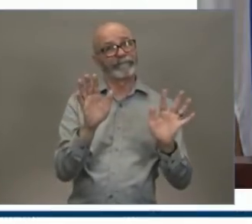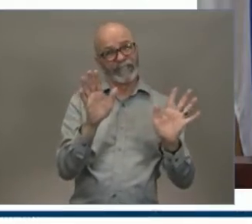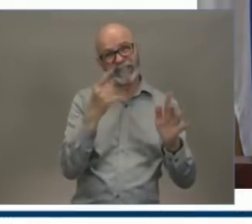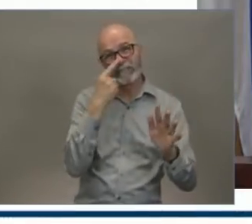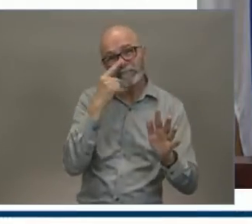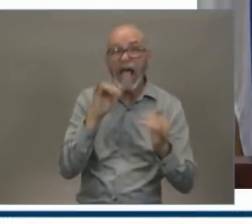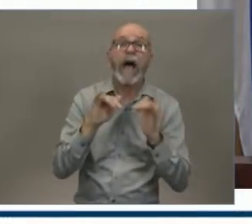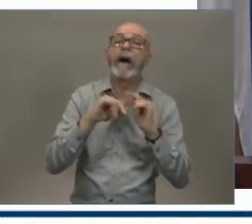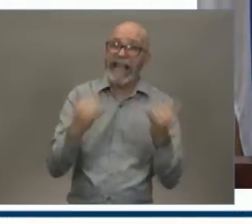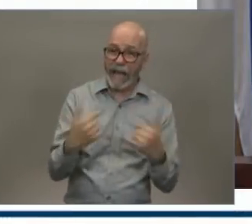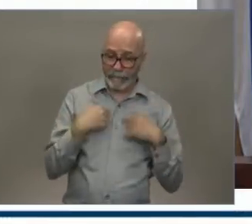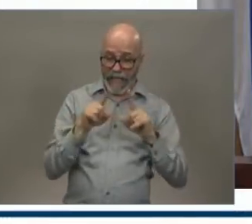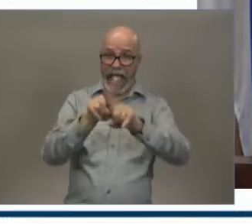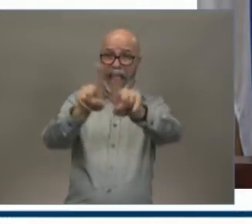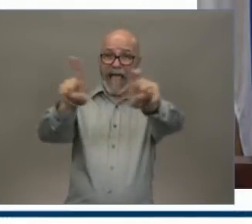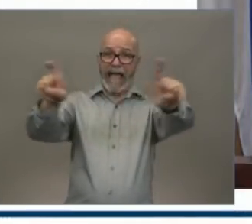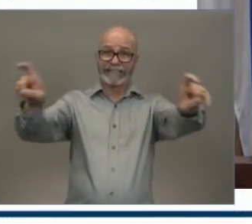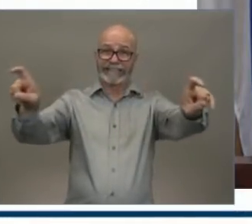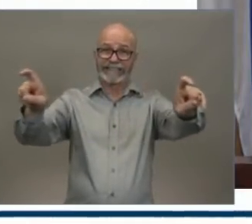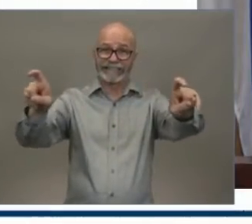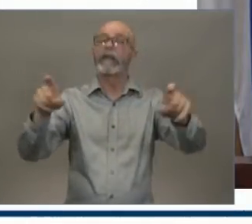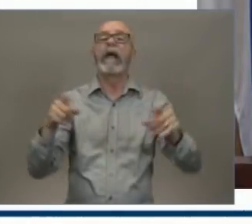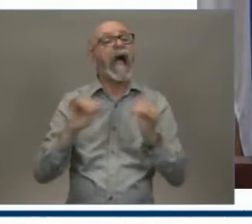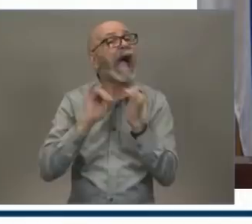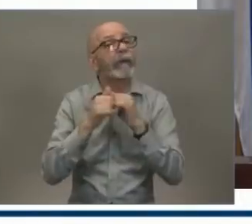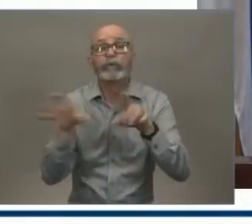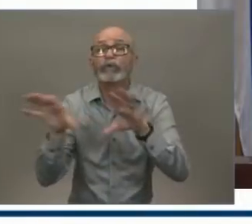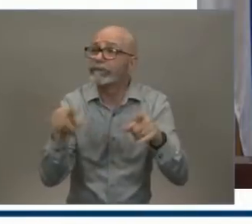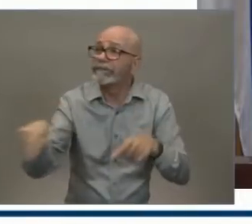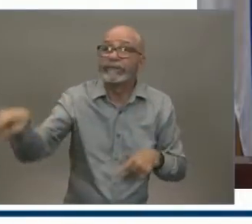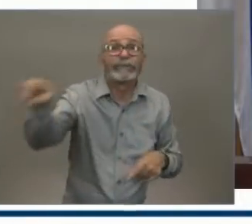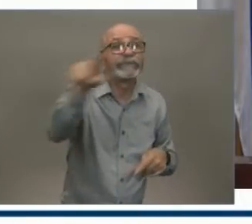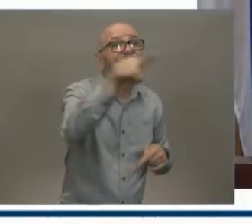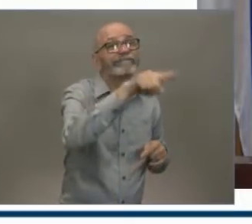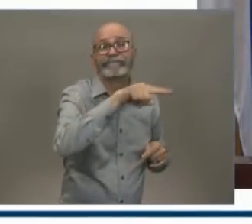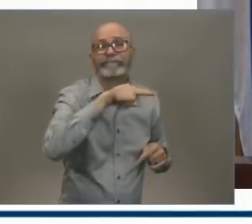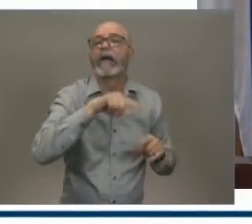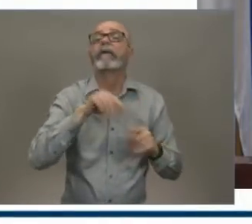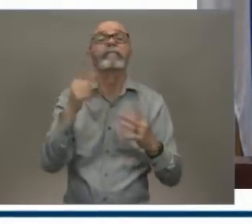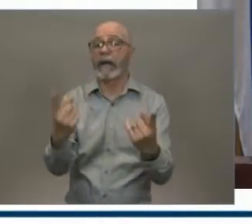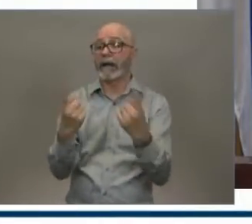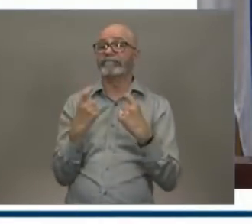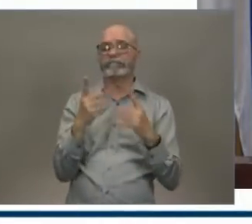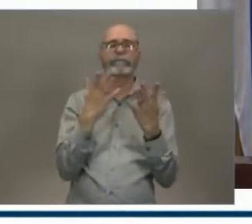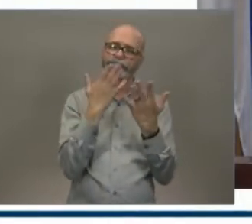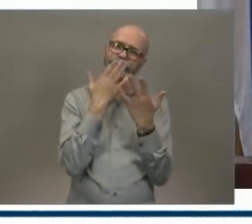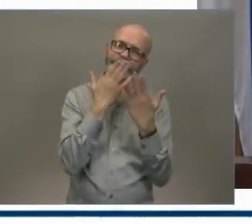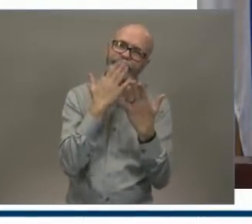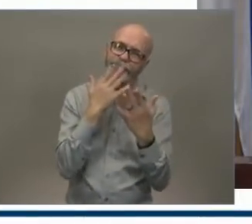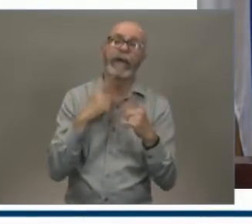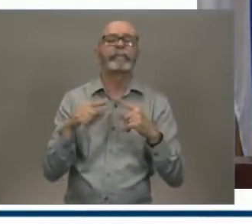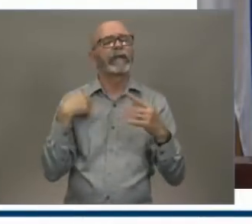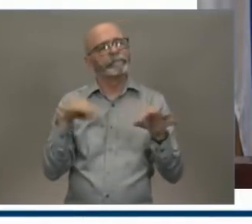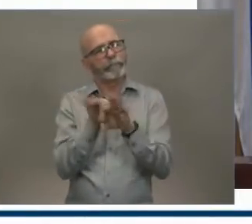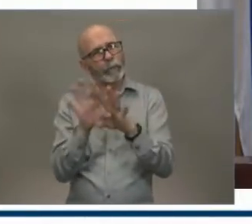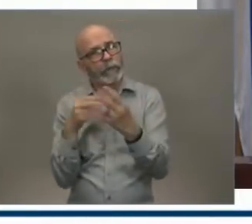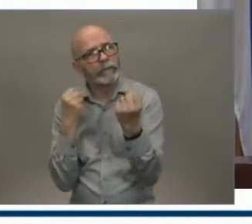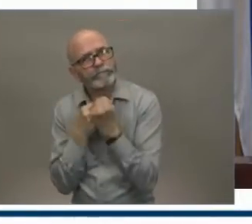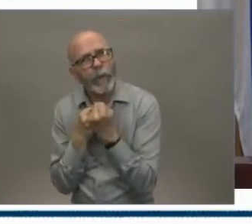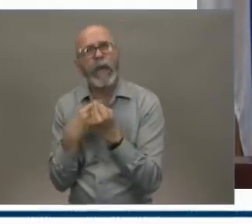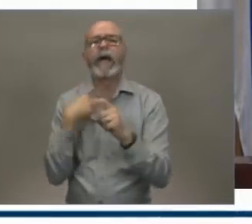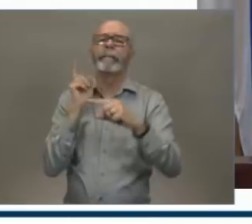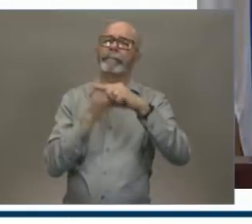my hope is that you're doing well and doing okay, and that you're supporting one another, checking in on neighbors and friends and family, and that you're doing it and